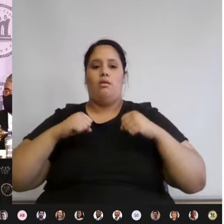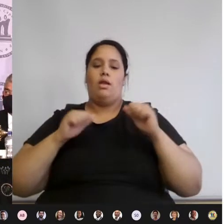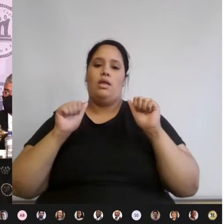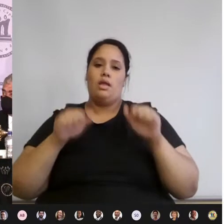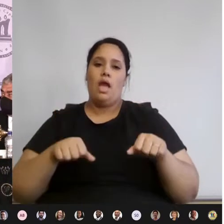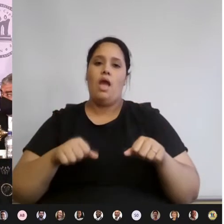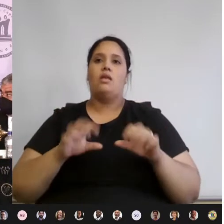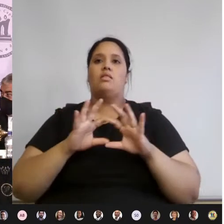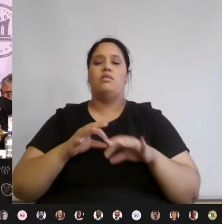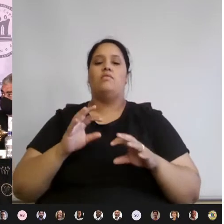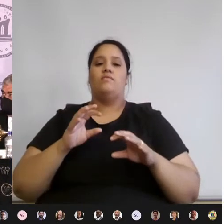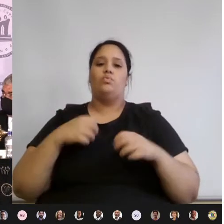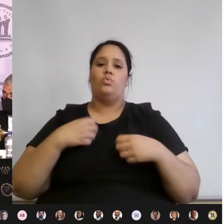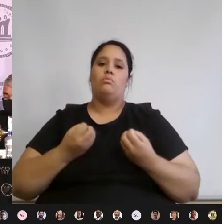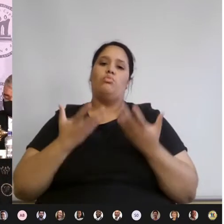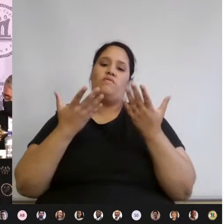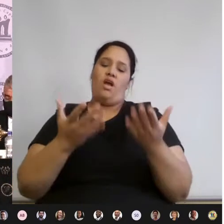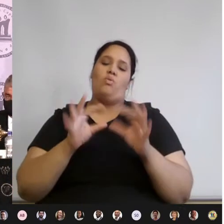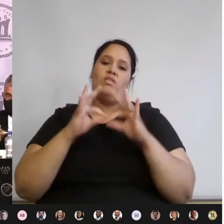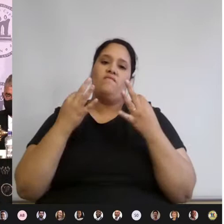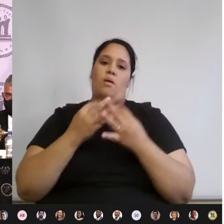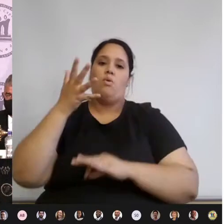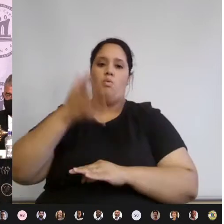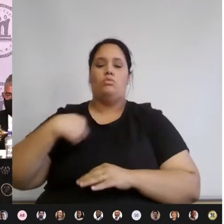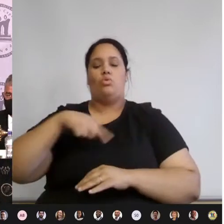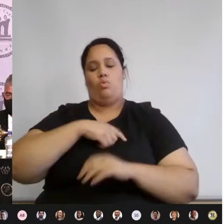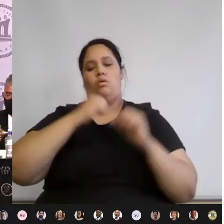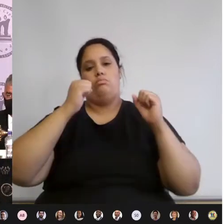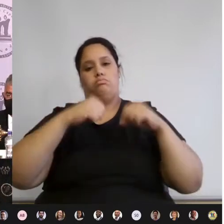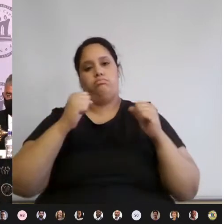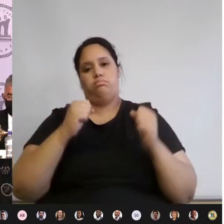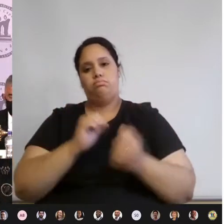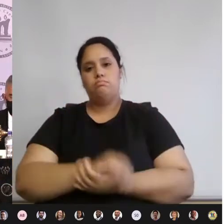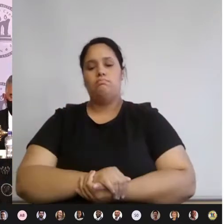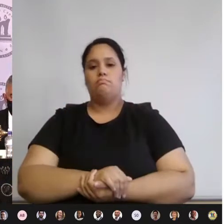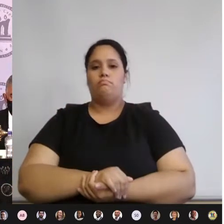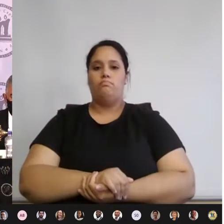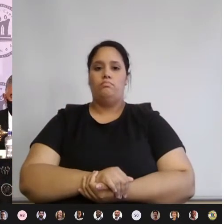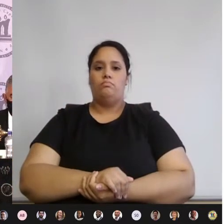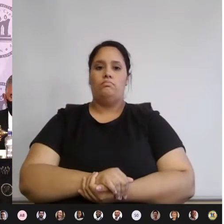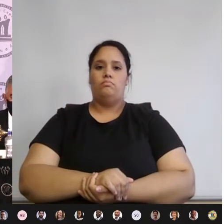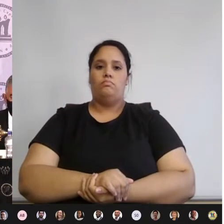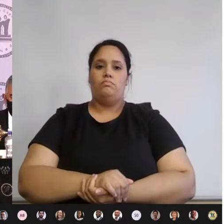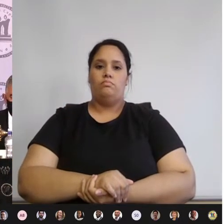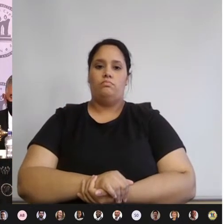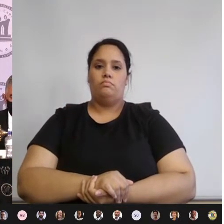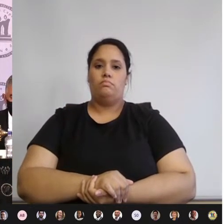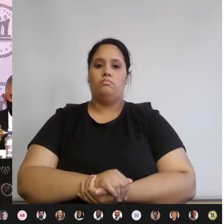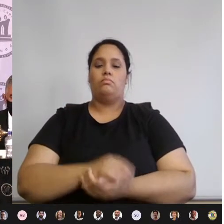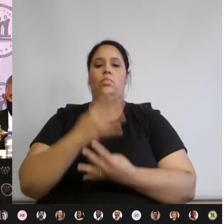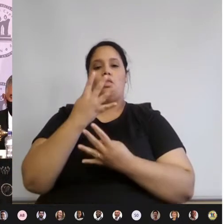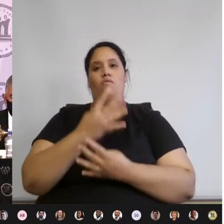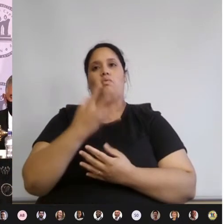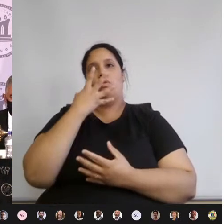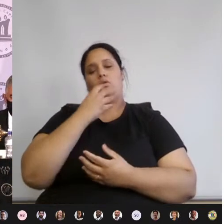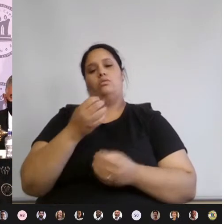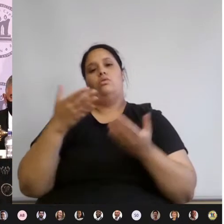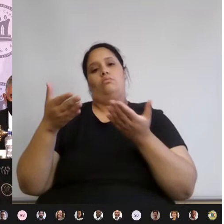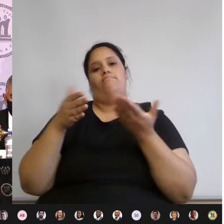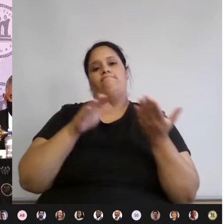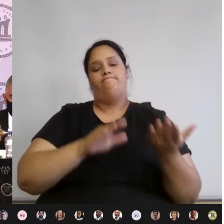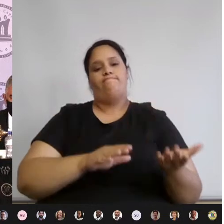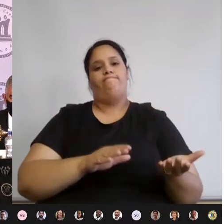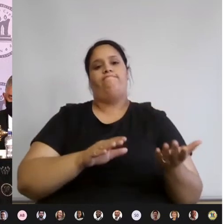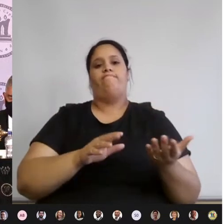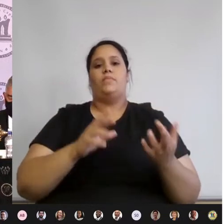deserve, and therefore it has been agreed to, Honorable Premier. May their souls rest in peace.